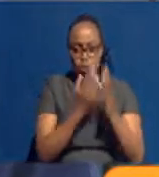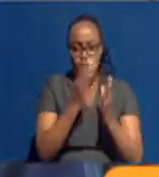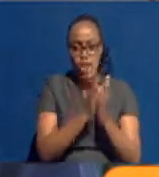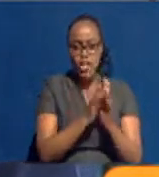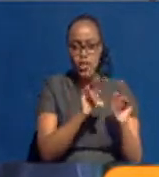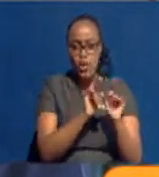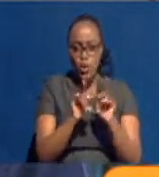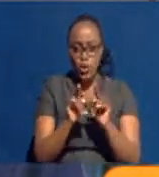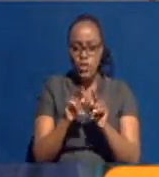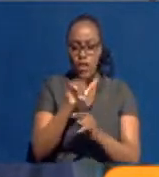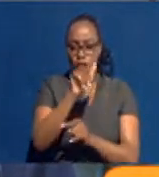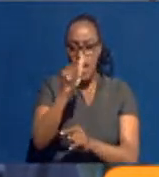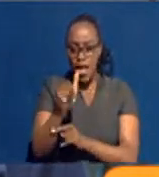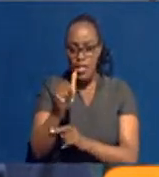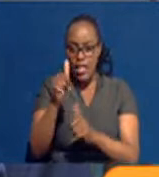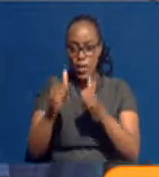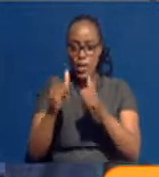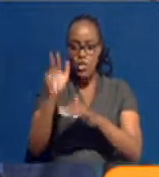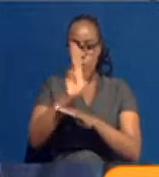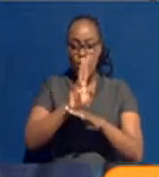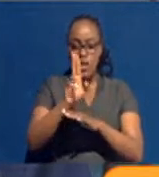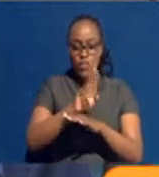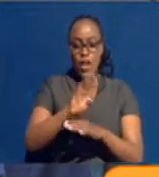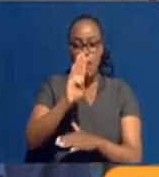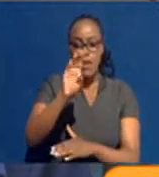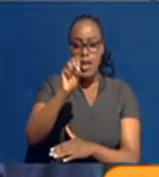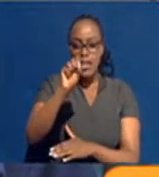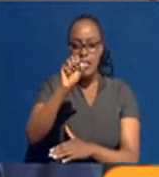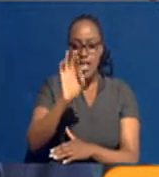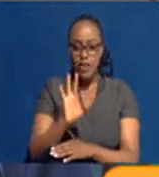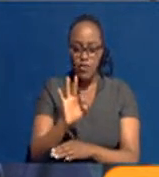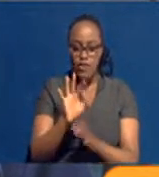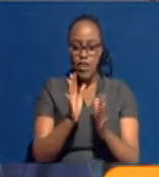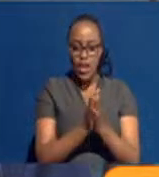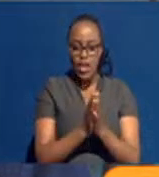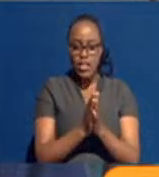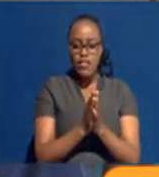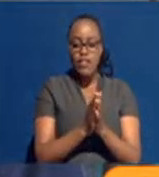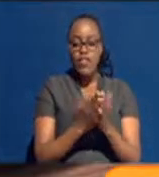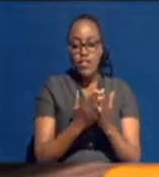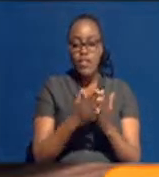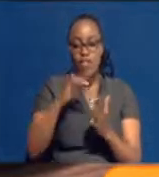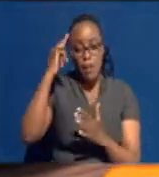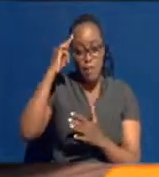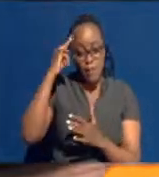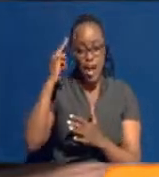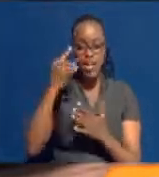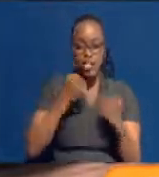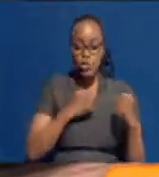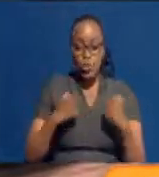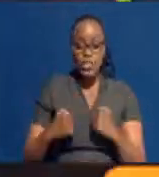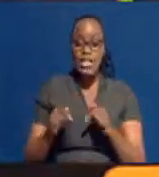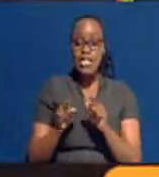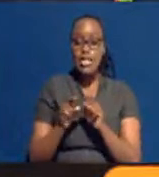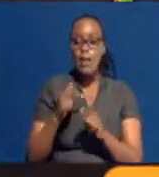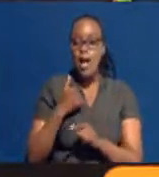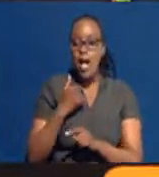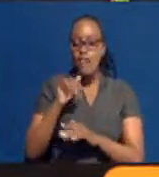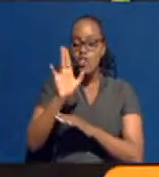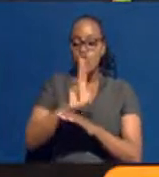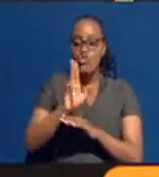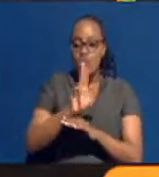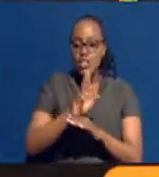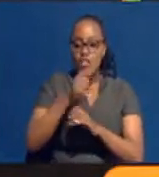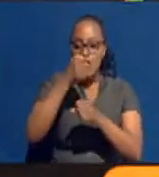also as a room heater for our BSF unit, the black soldier fly unit. The concept has seen him reduce his cost